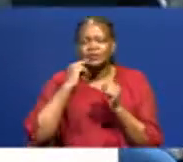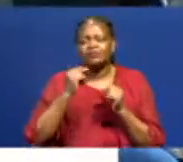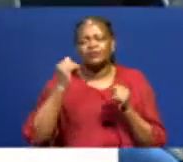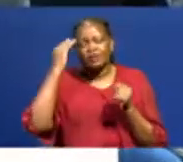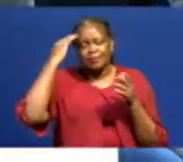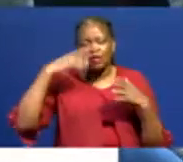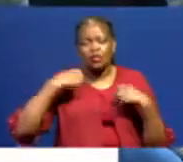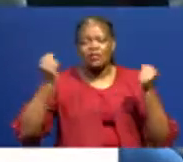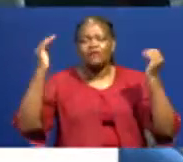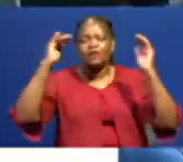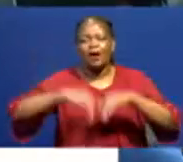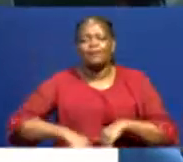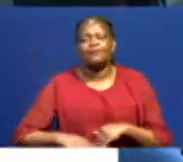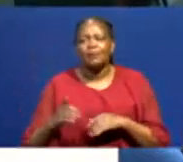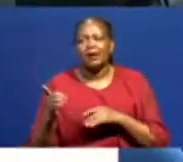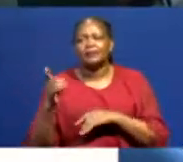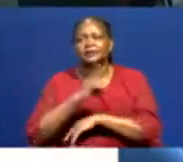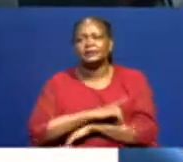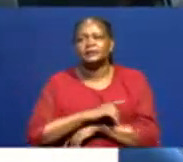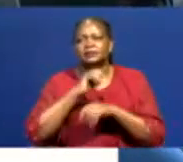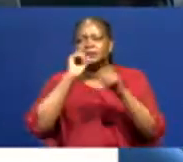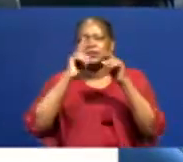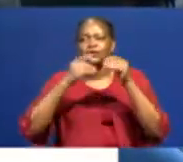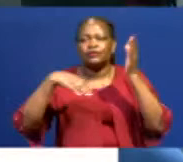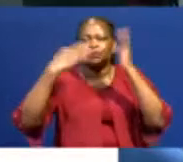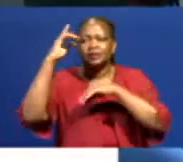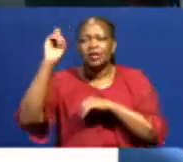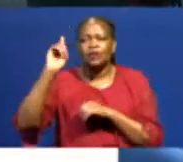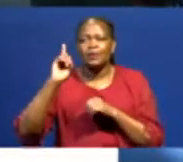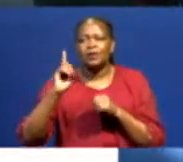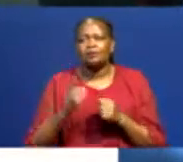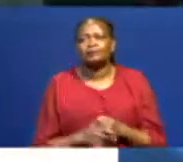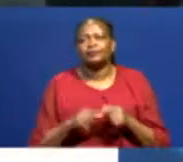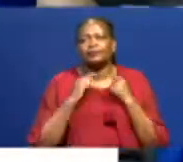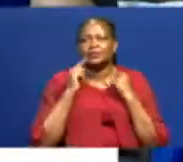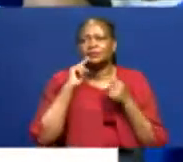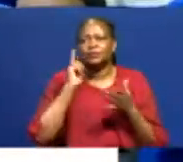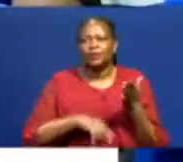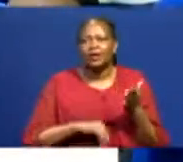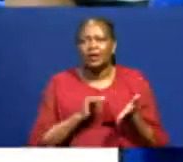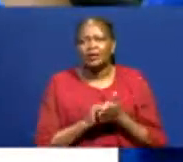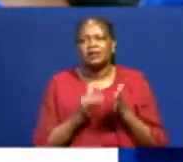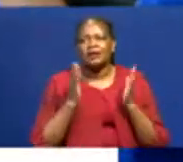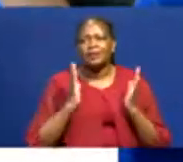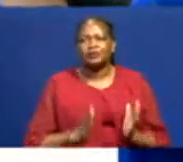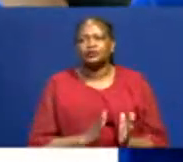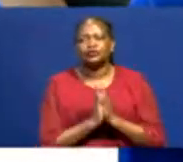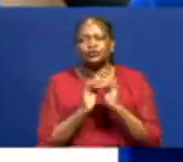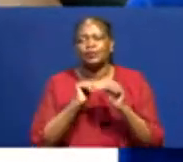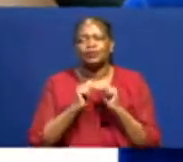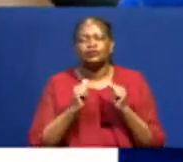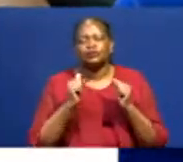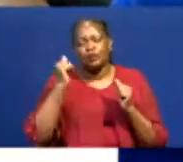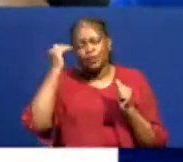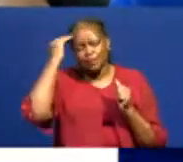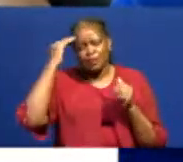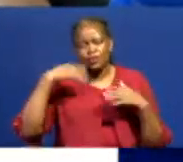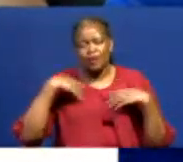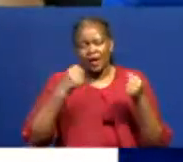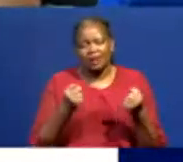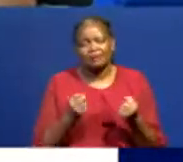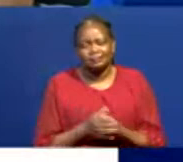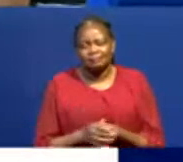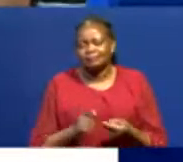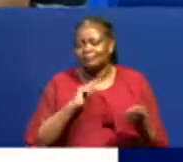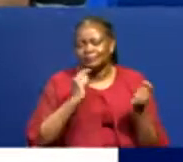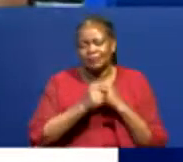at Daystar University in Nairobi, Pastor Dorcas Rigathi argues that personal stories about mental health touch hearts, change minds,